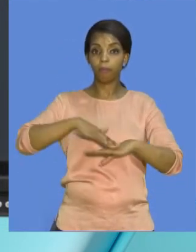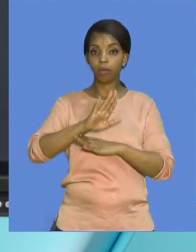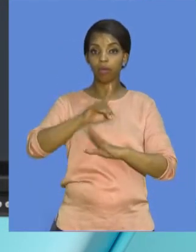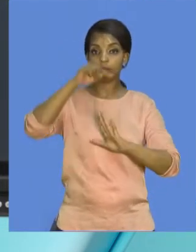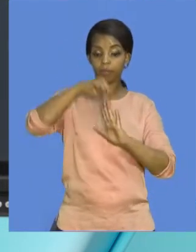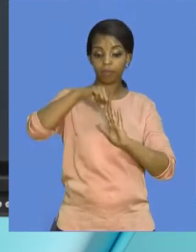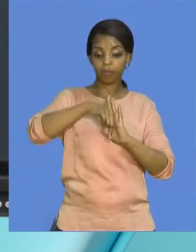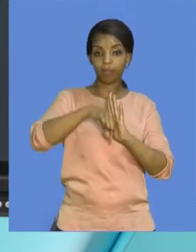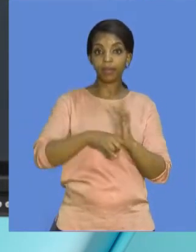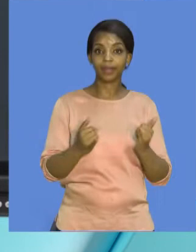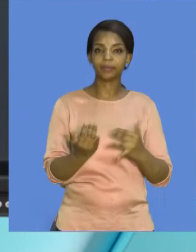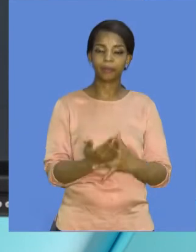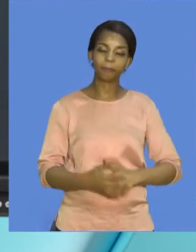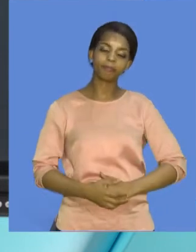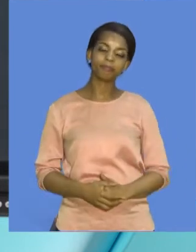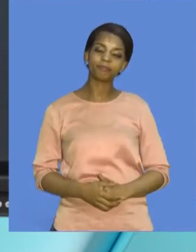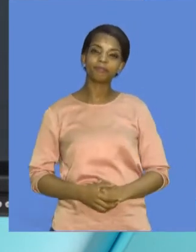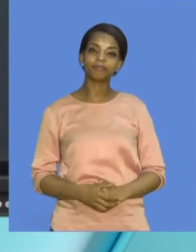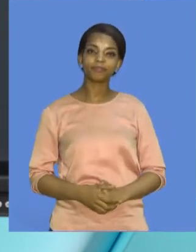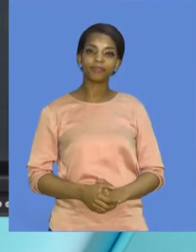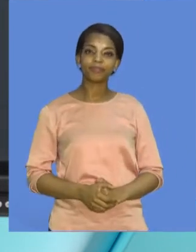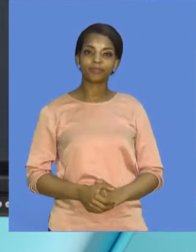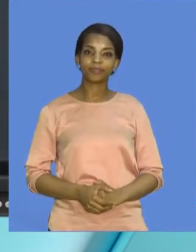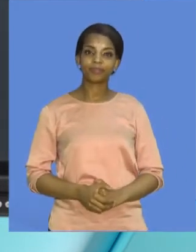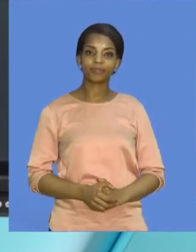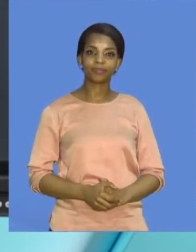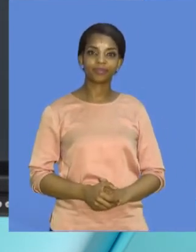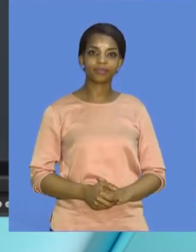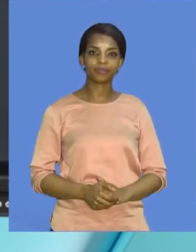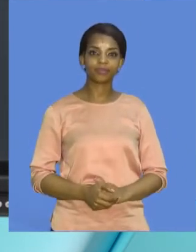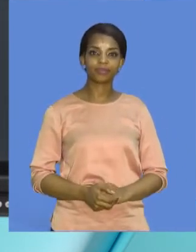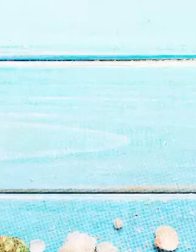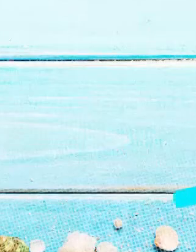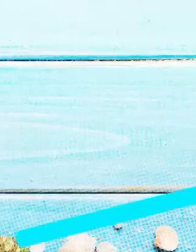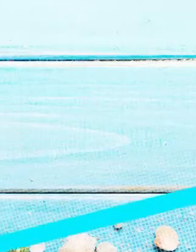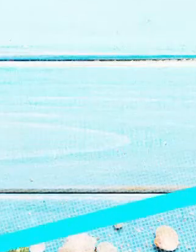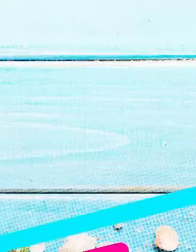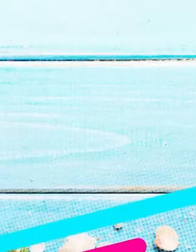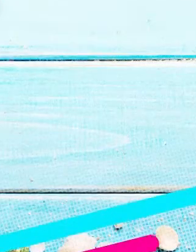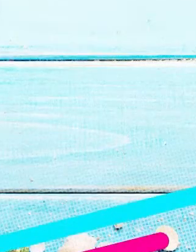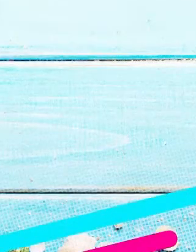segment, we shall delve deeper into more details. But for now, let's take a short breather.